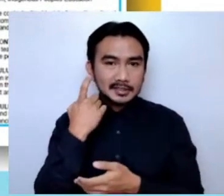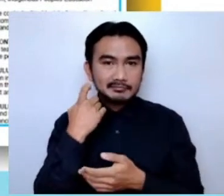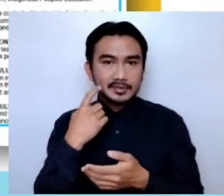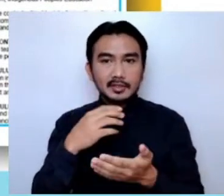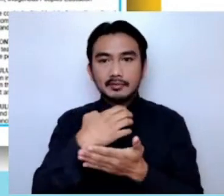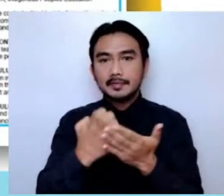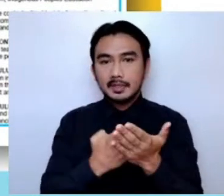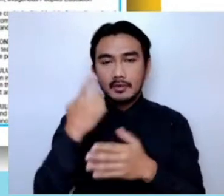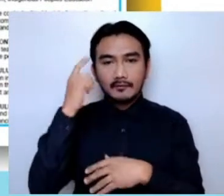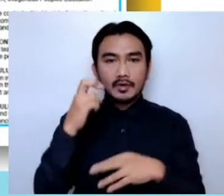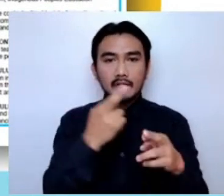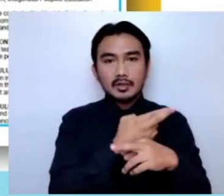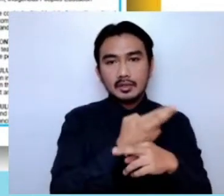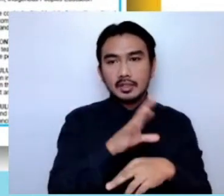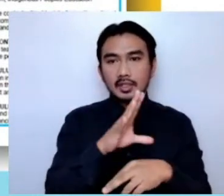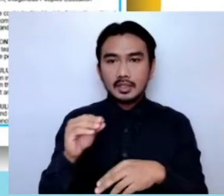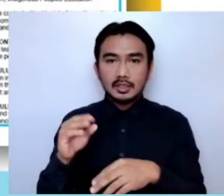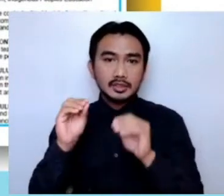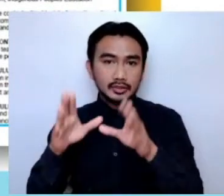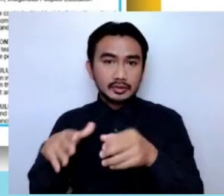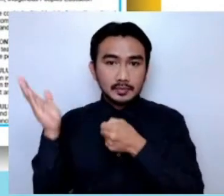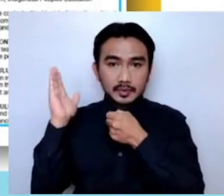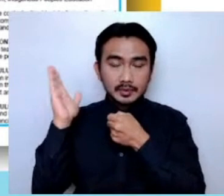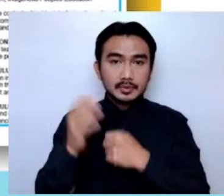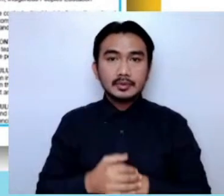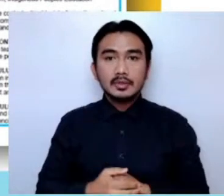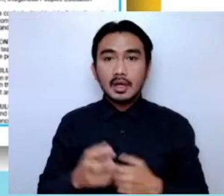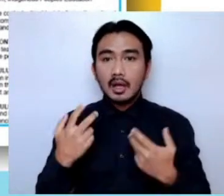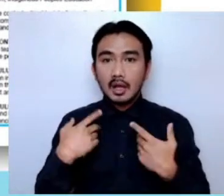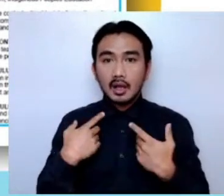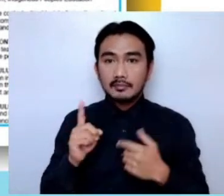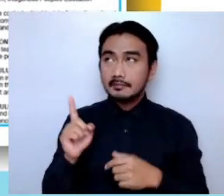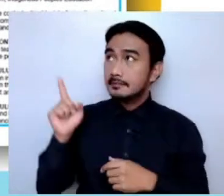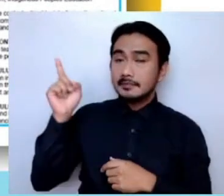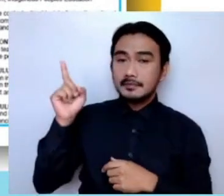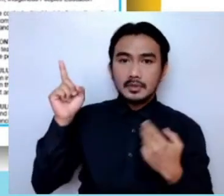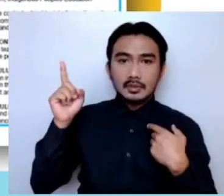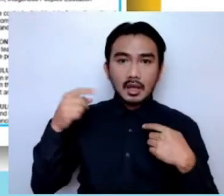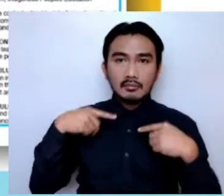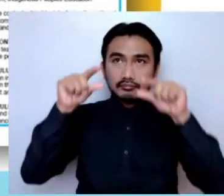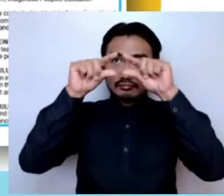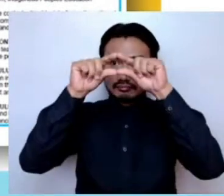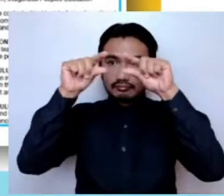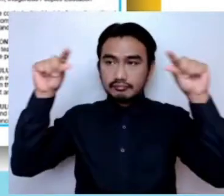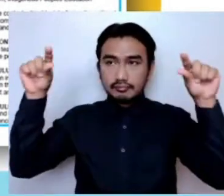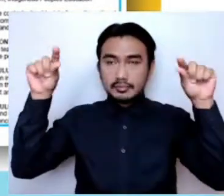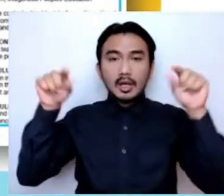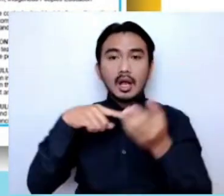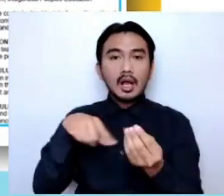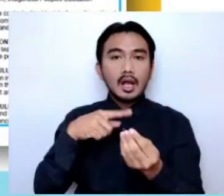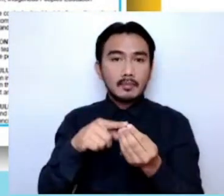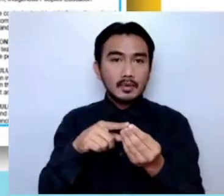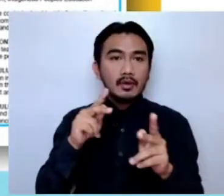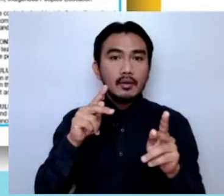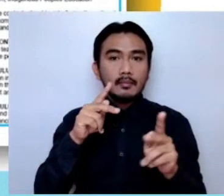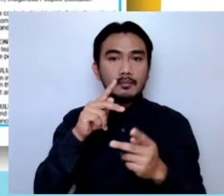teacher broadcasters. On top of your tool, you will see there the various or the performance continuum levels.